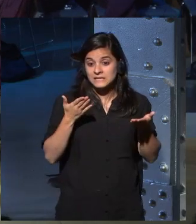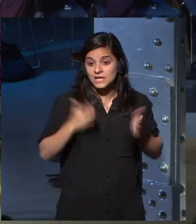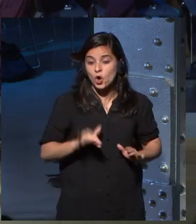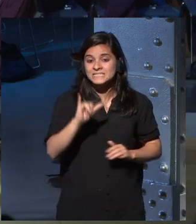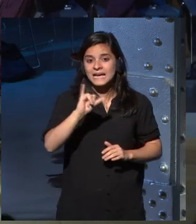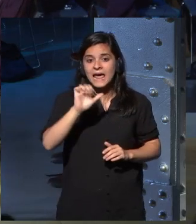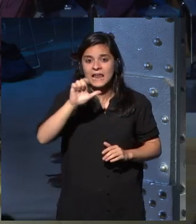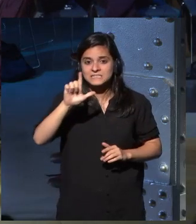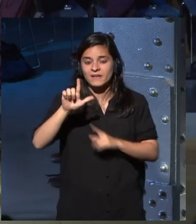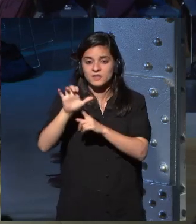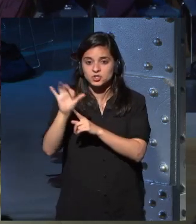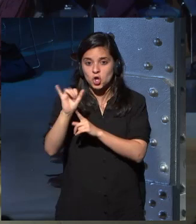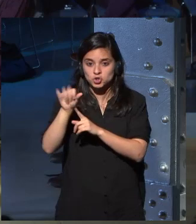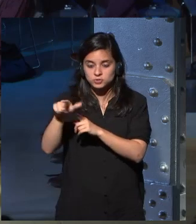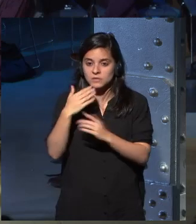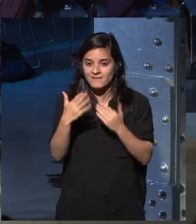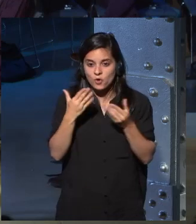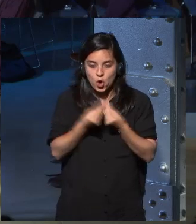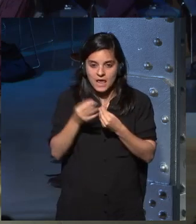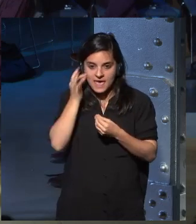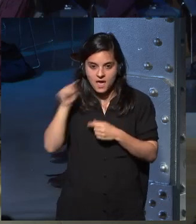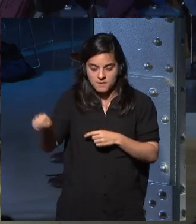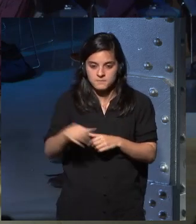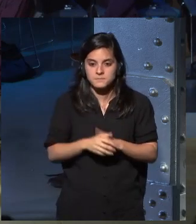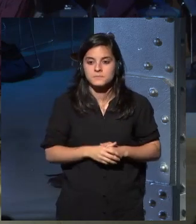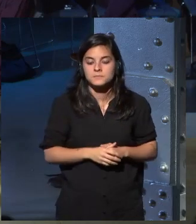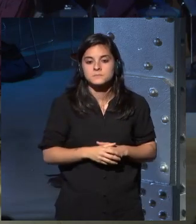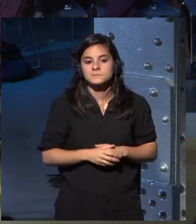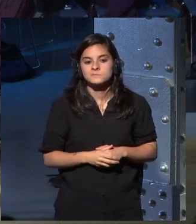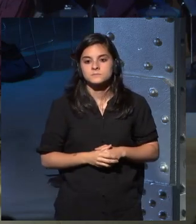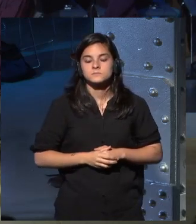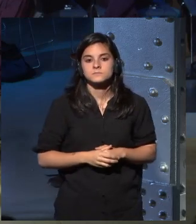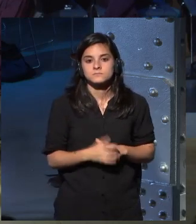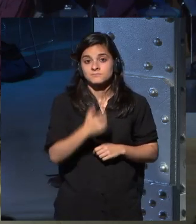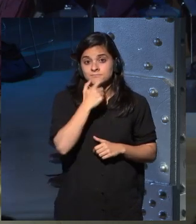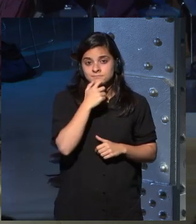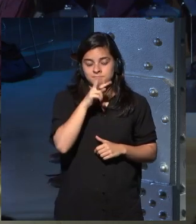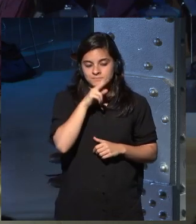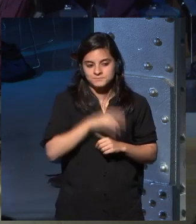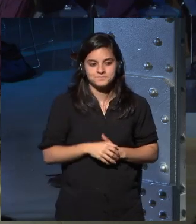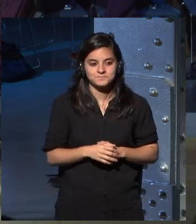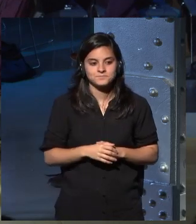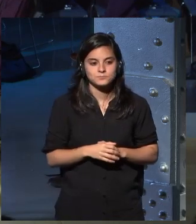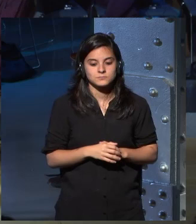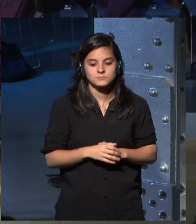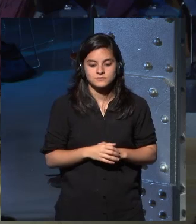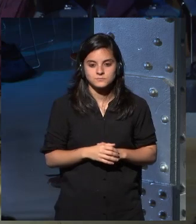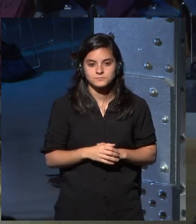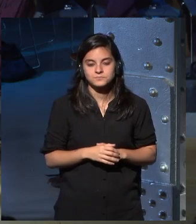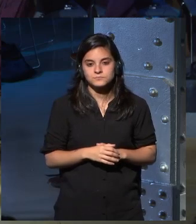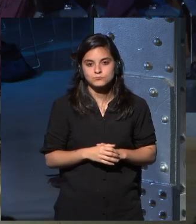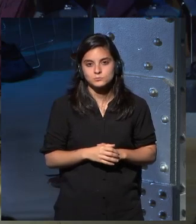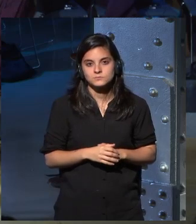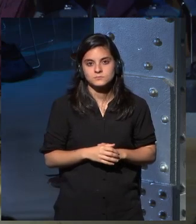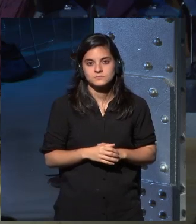"How many cats are you feeding?" he asks her. "It depends on the time of year," she replies.